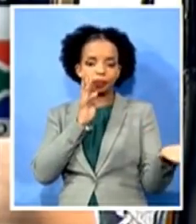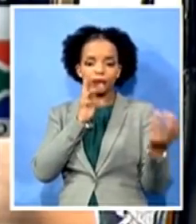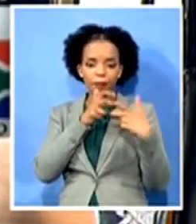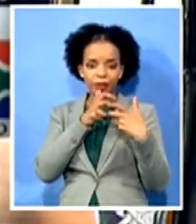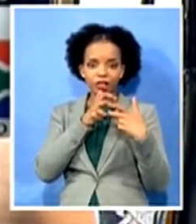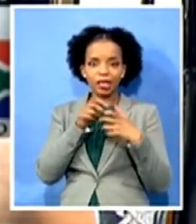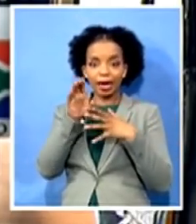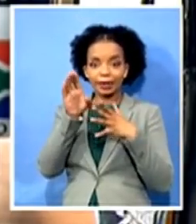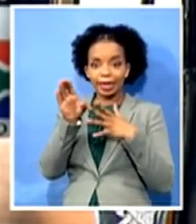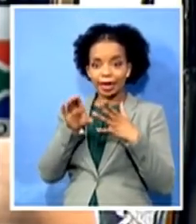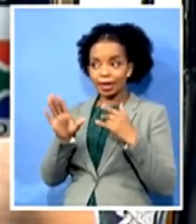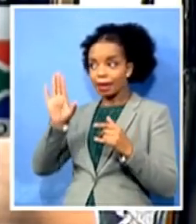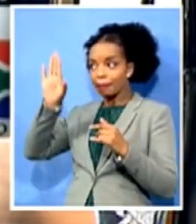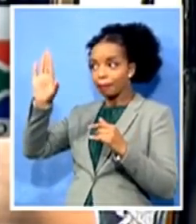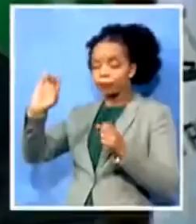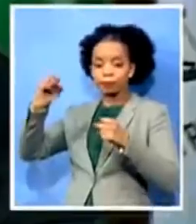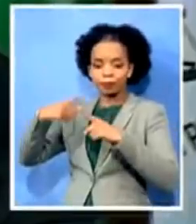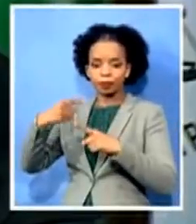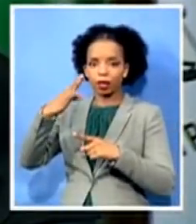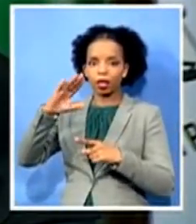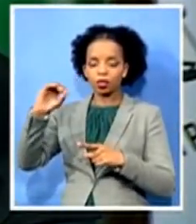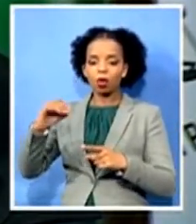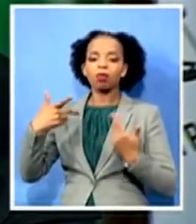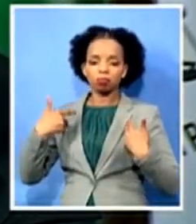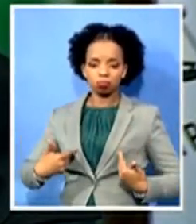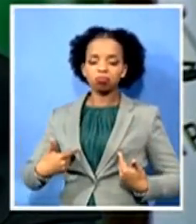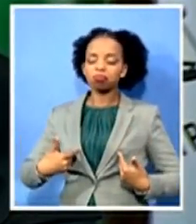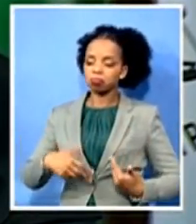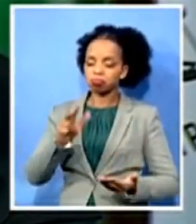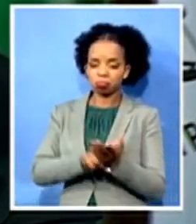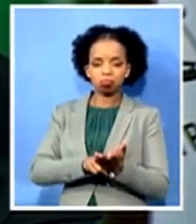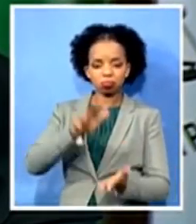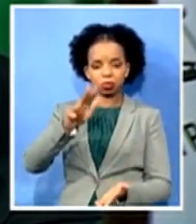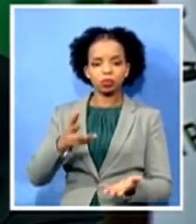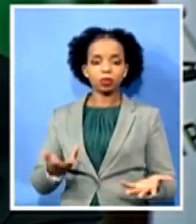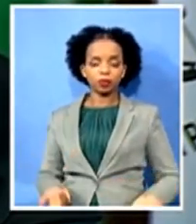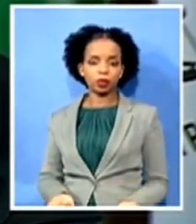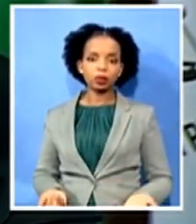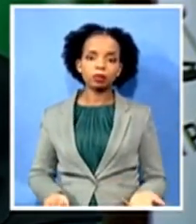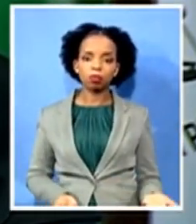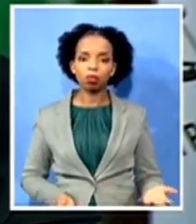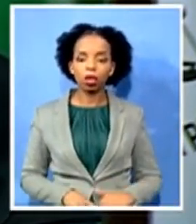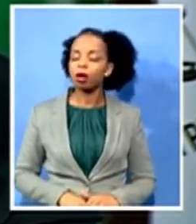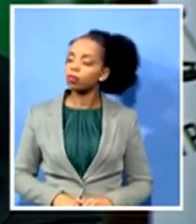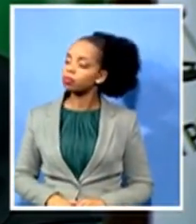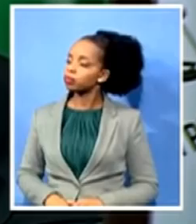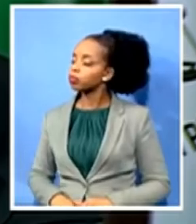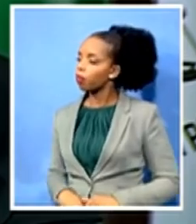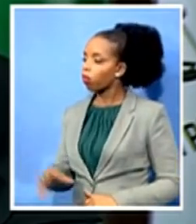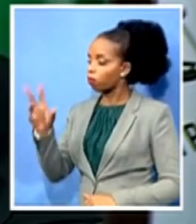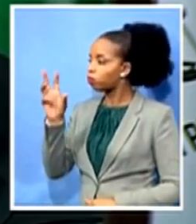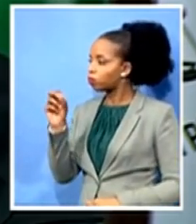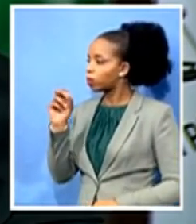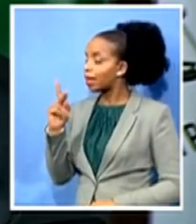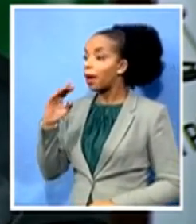database. Yes, okay. So would it be correct, therefore, to